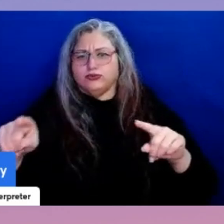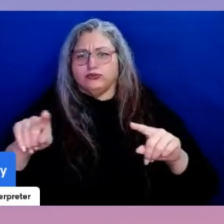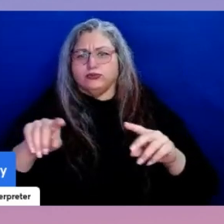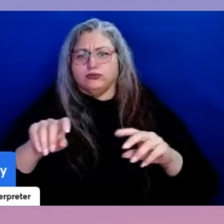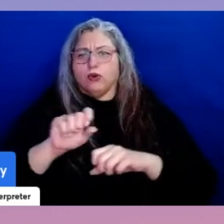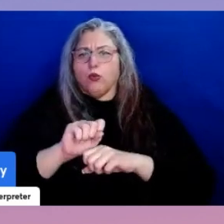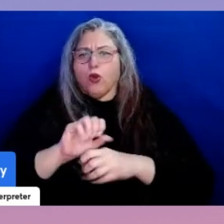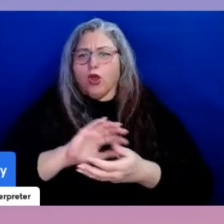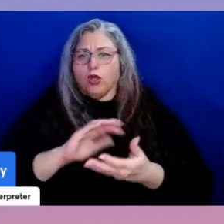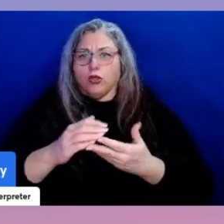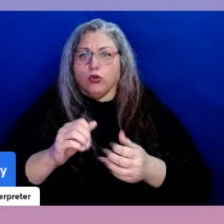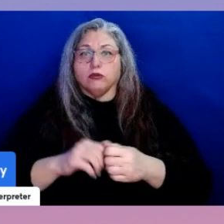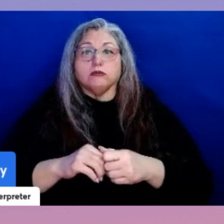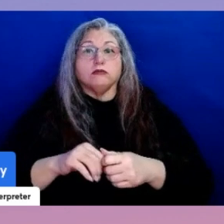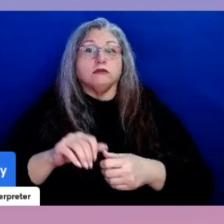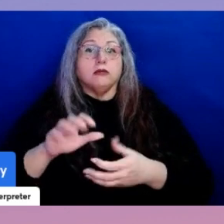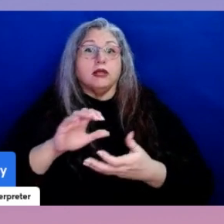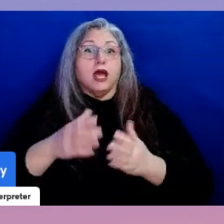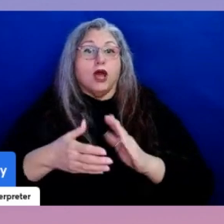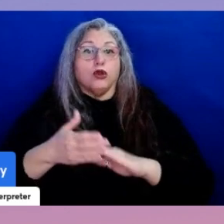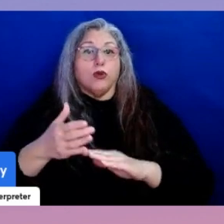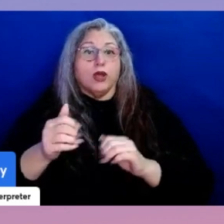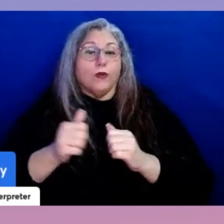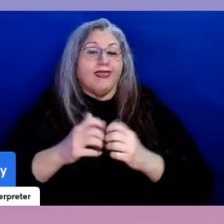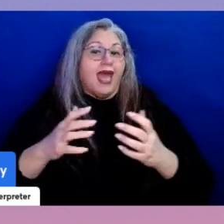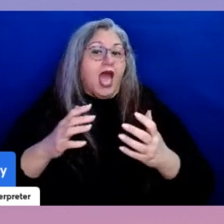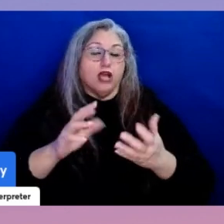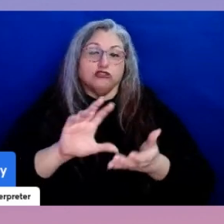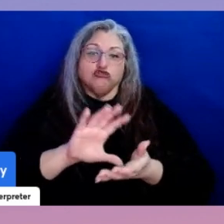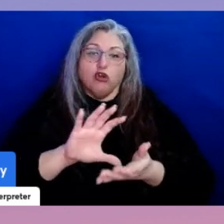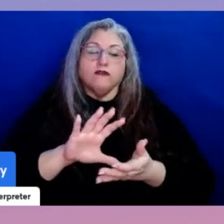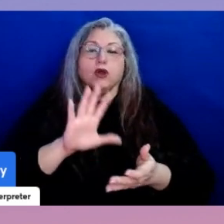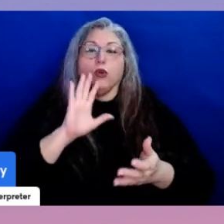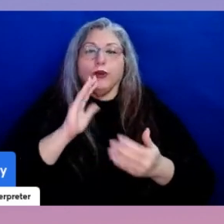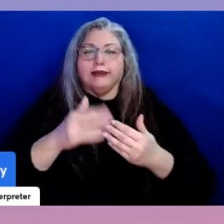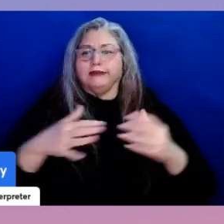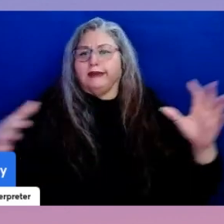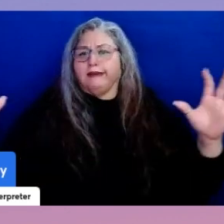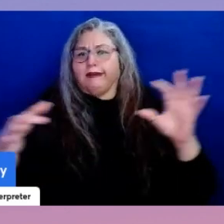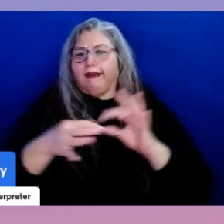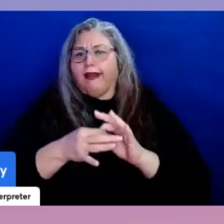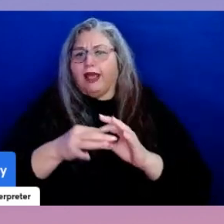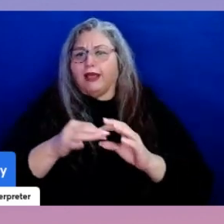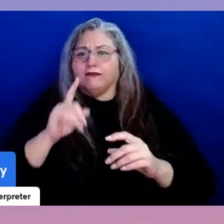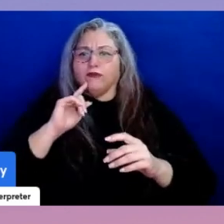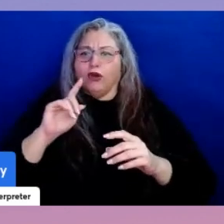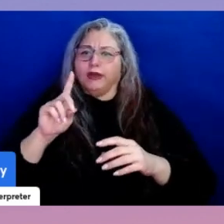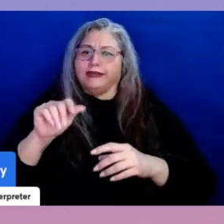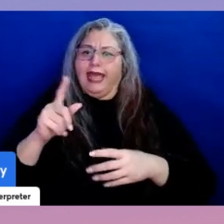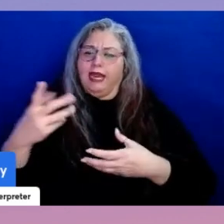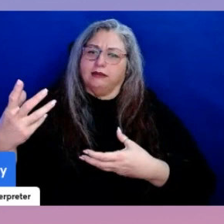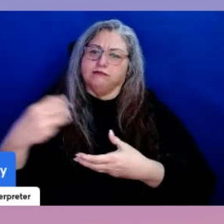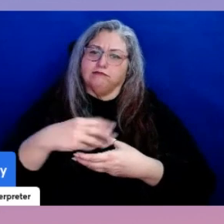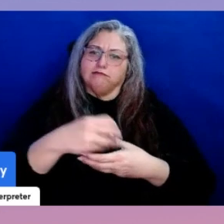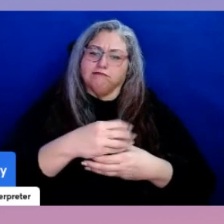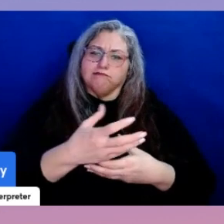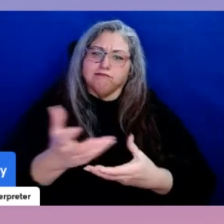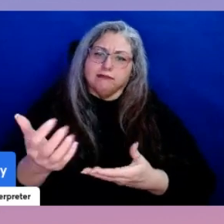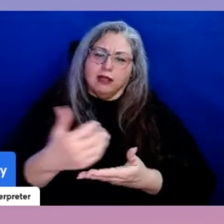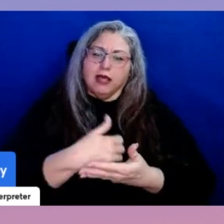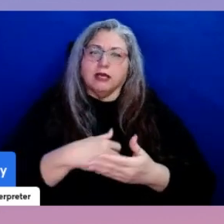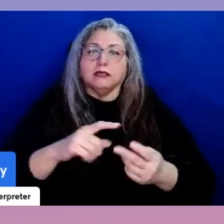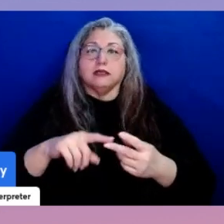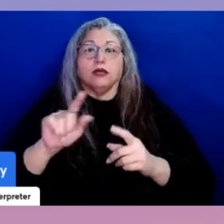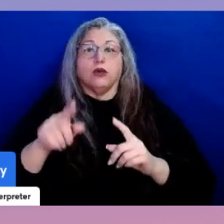with its serverless container environment, easily connects with Cloud SQL for data ingestion. Containerized applications deployed on Cloud Run